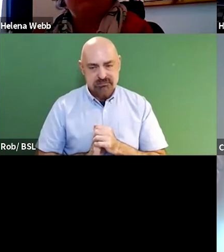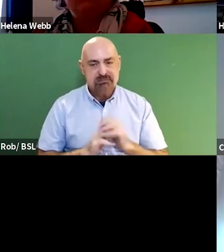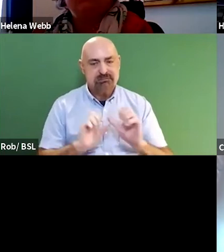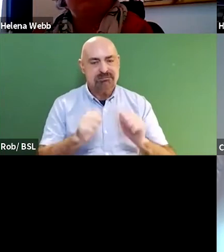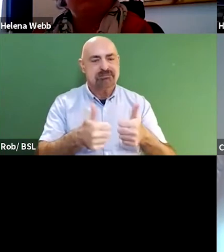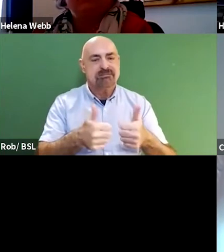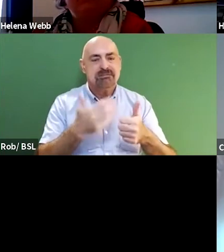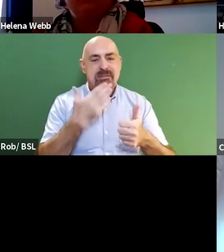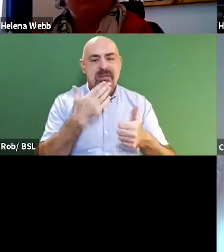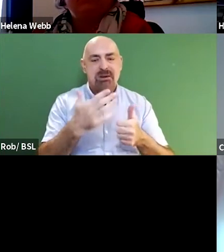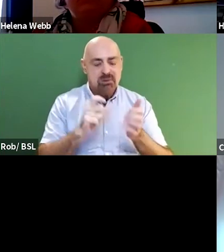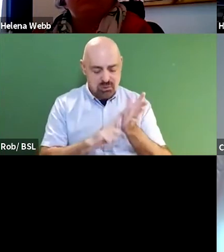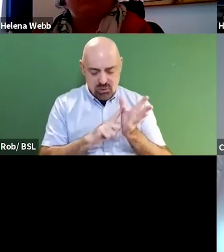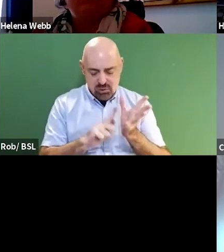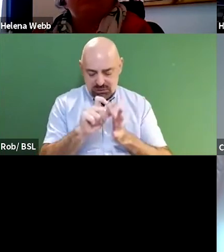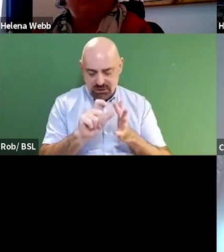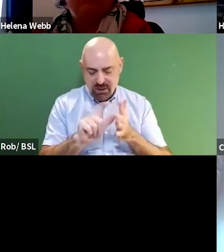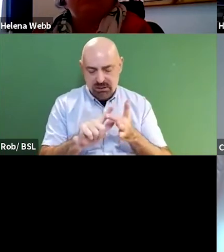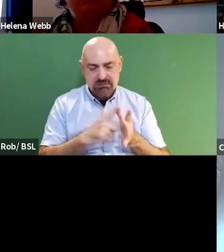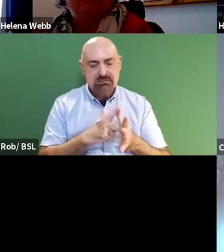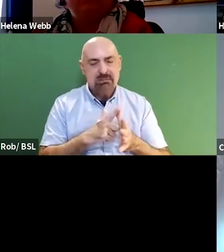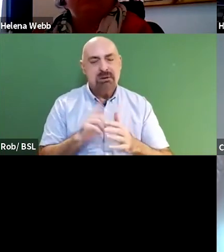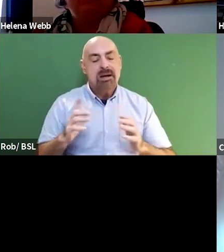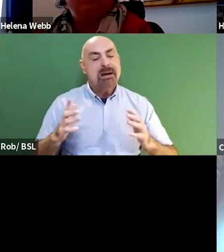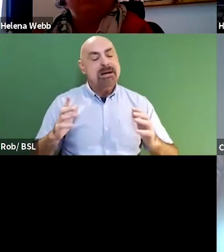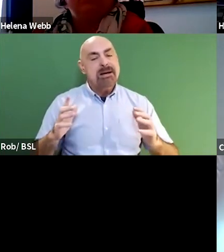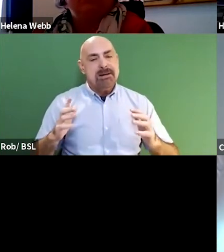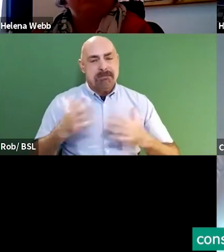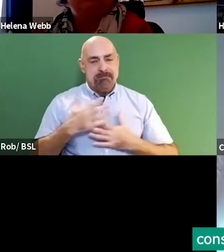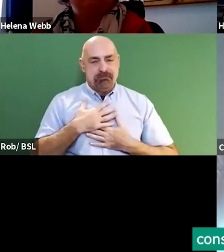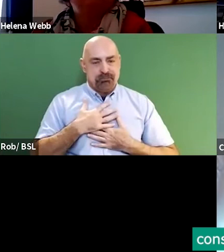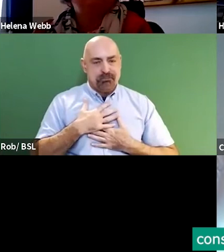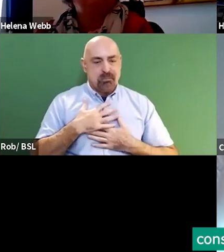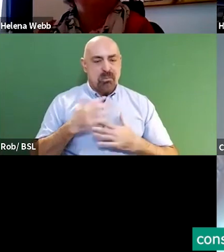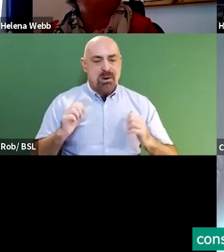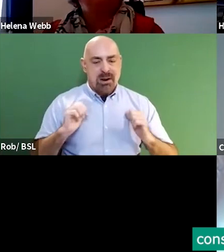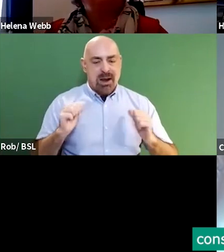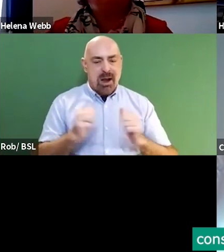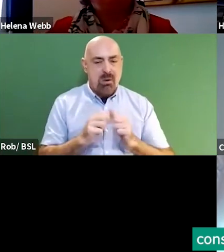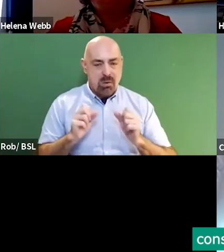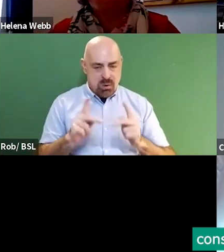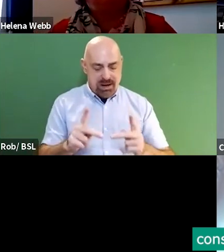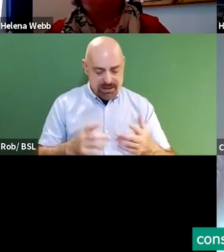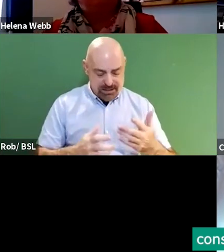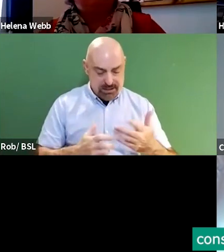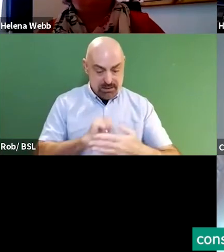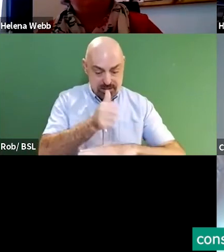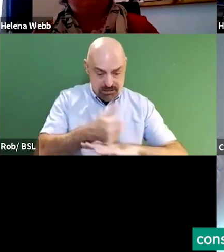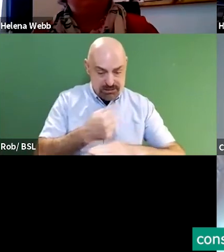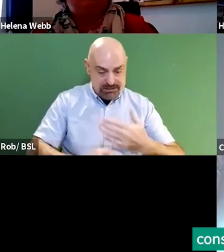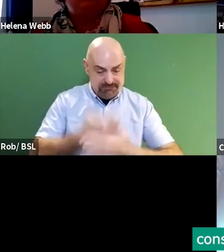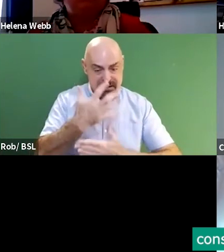Sure, thanks, Claudia. The way that we've constructed the development process